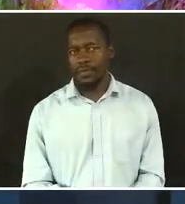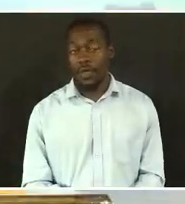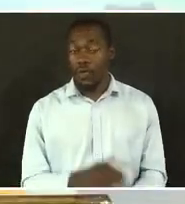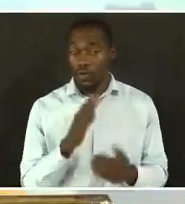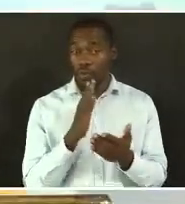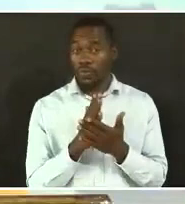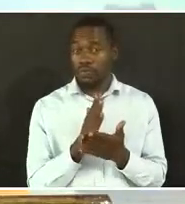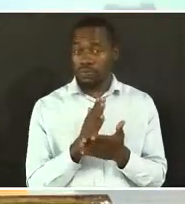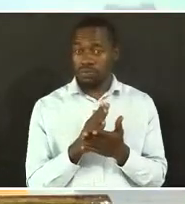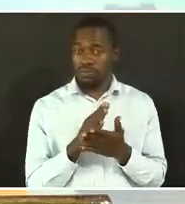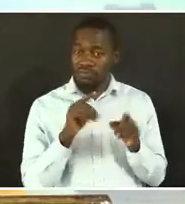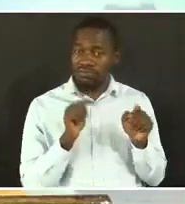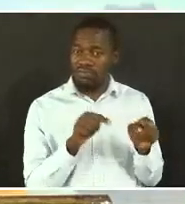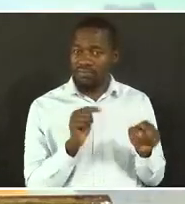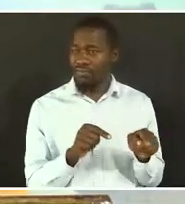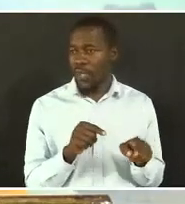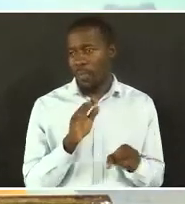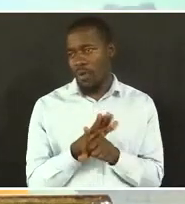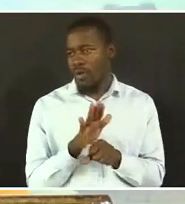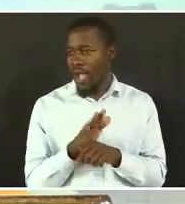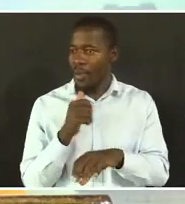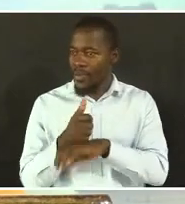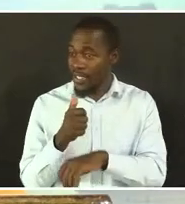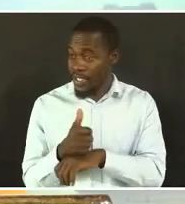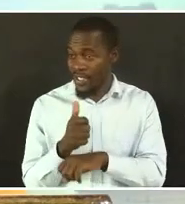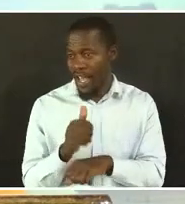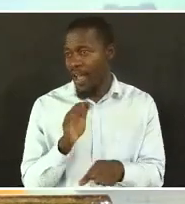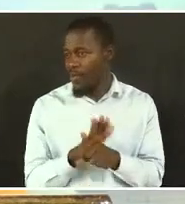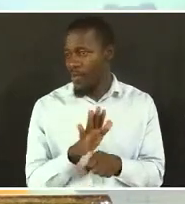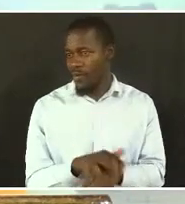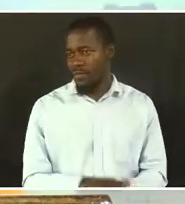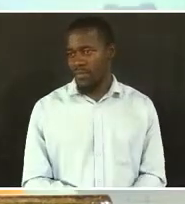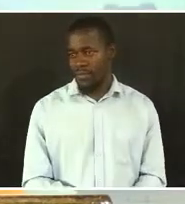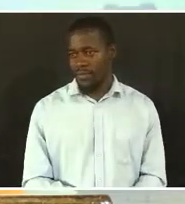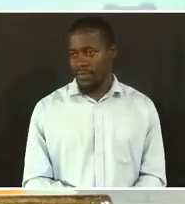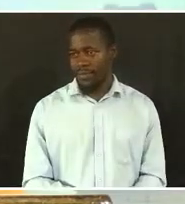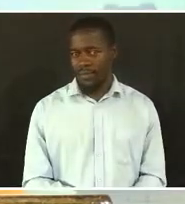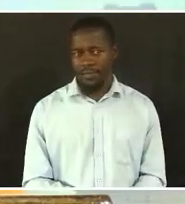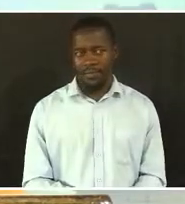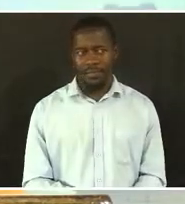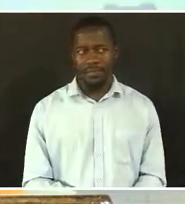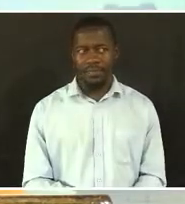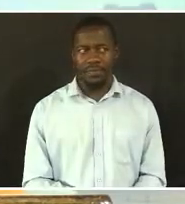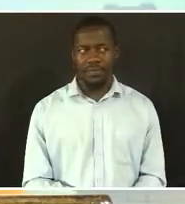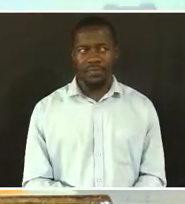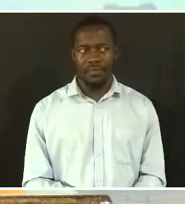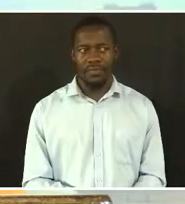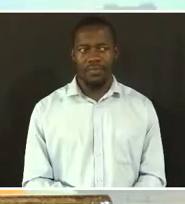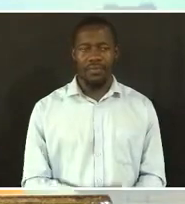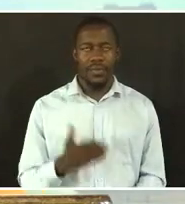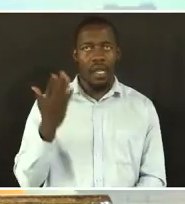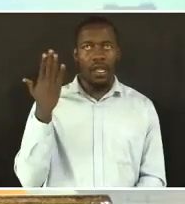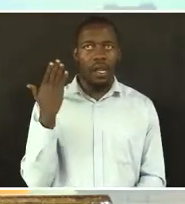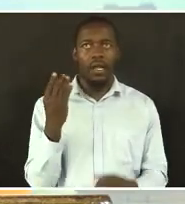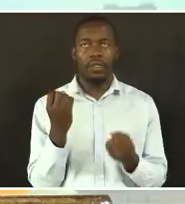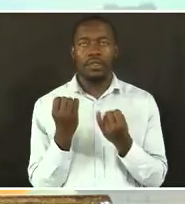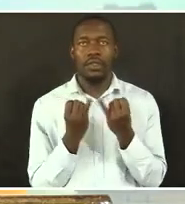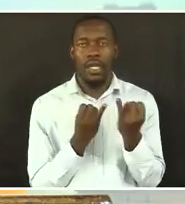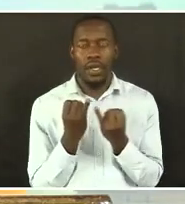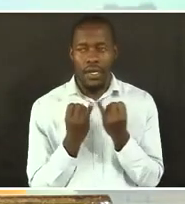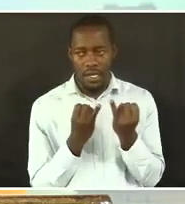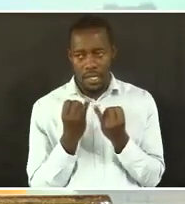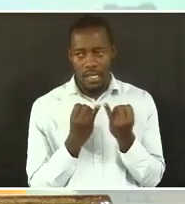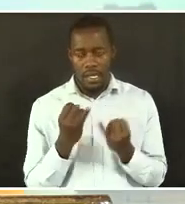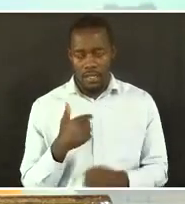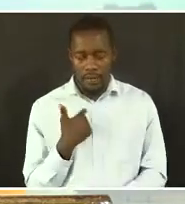Olives SDA Church. I was with them last week. I was preaching there last Sabbath. Now, I was telling them last Sabbath, and I read a